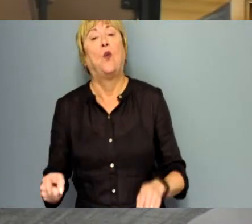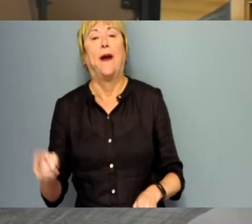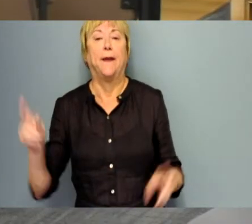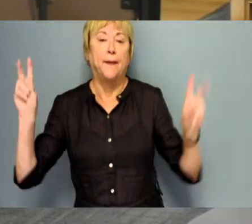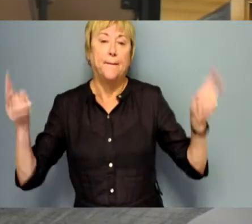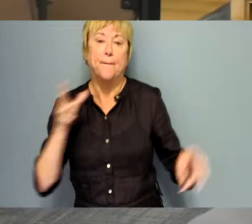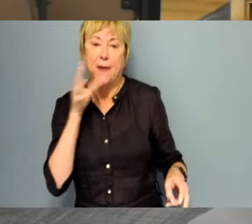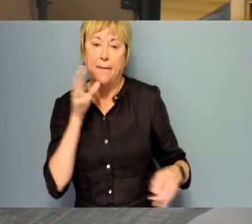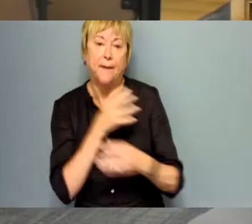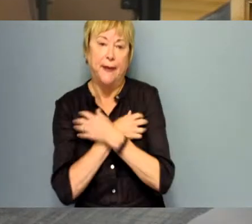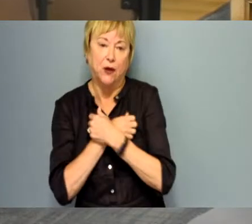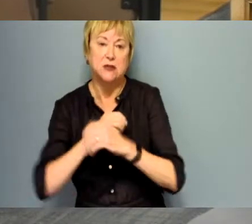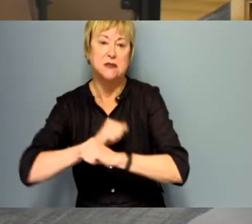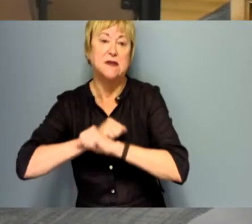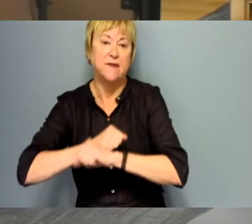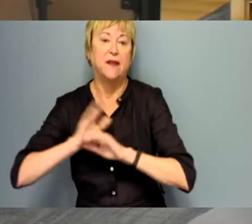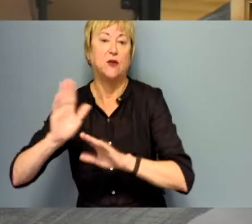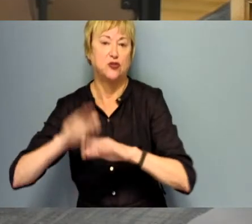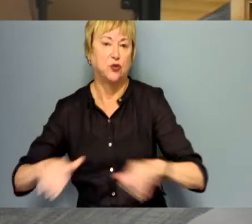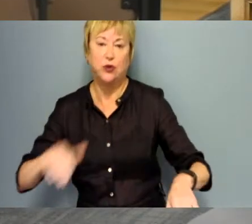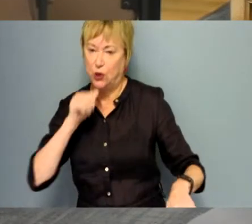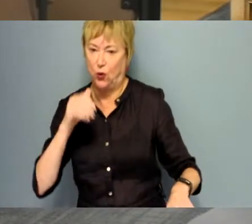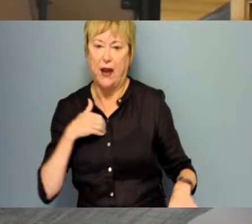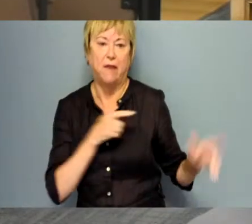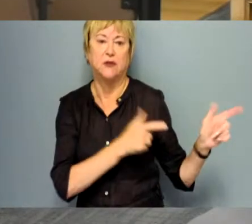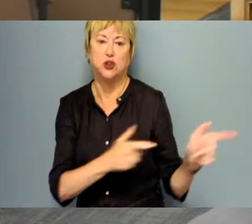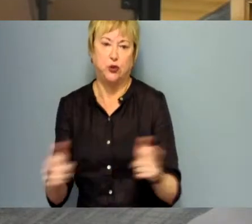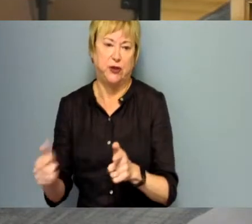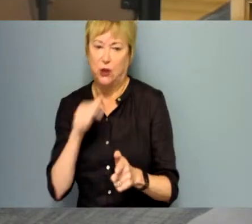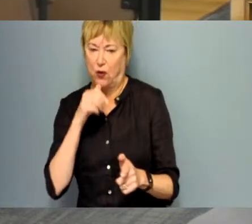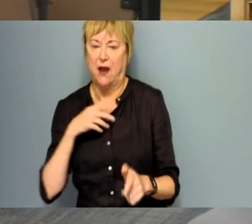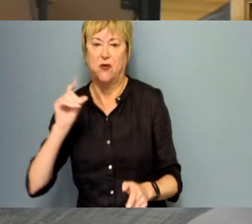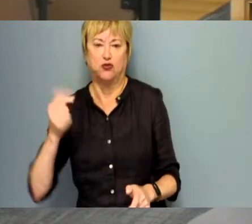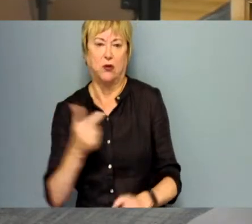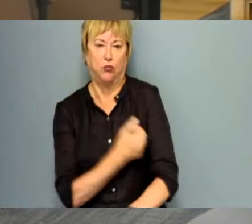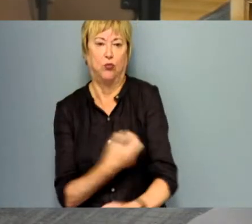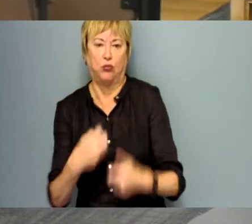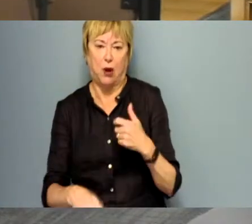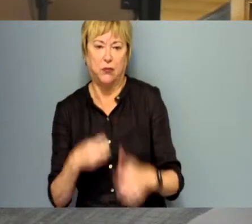you don't have all these mass shooters, and you don't have all these drug problems. Thank you very much.